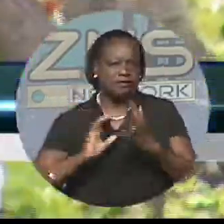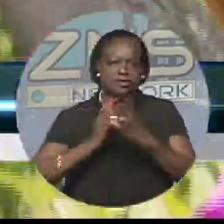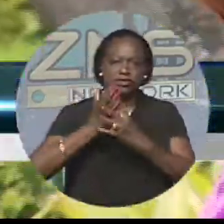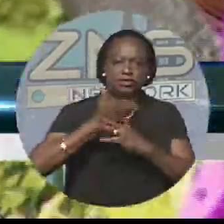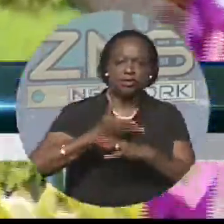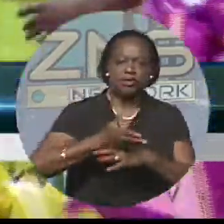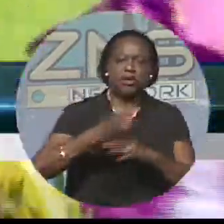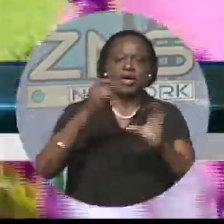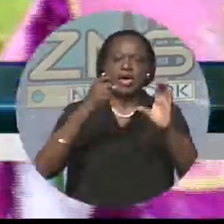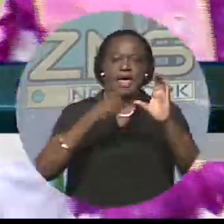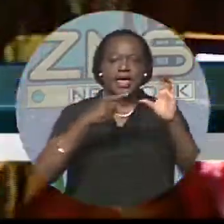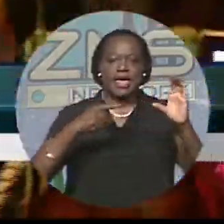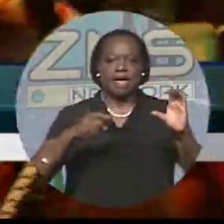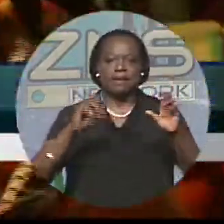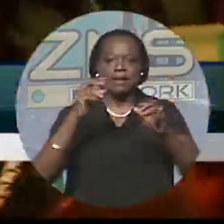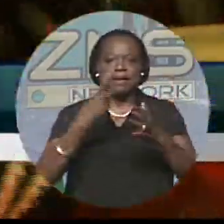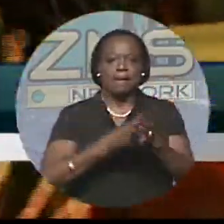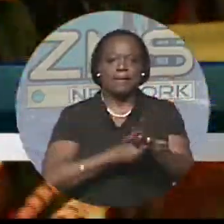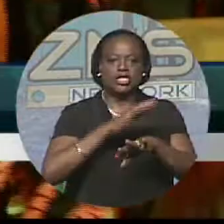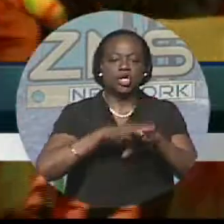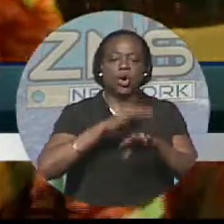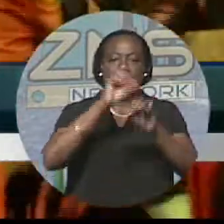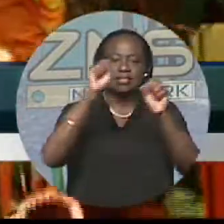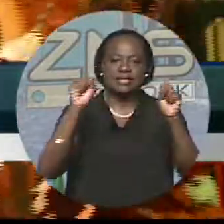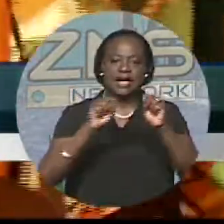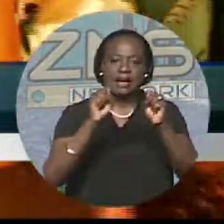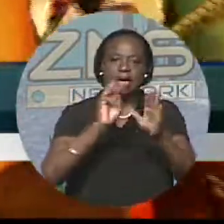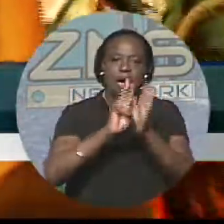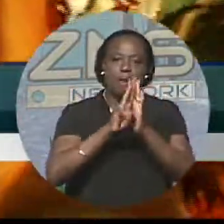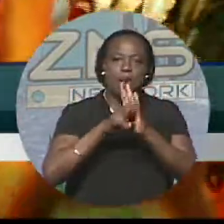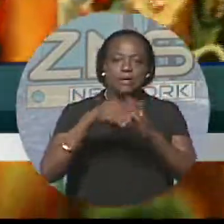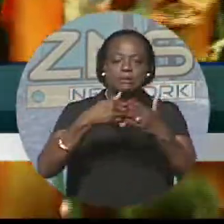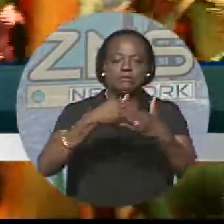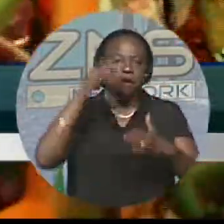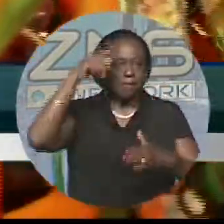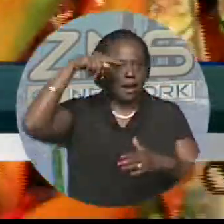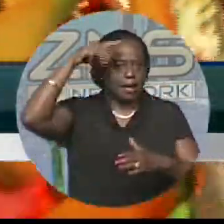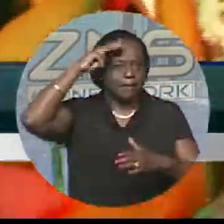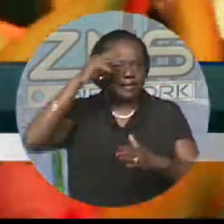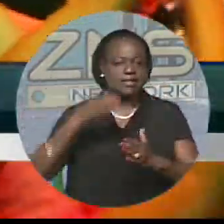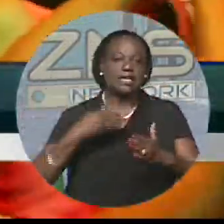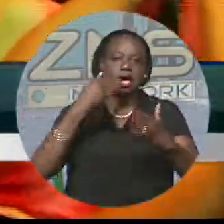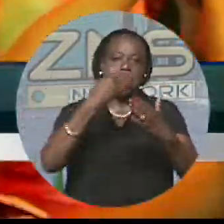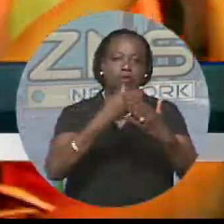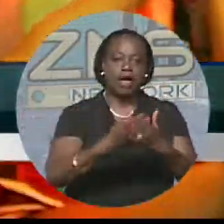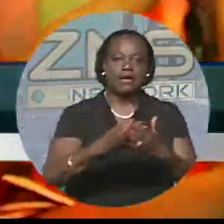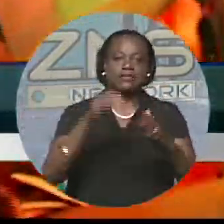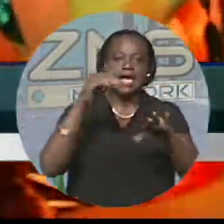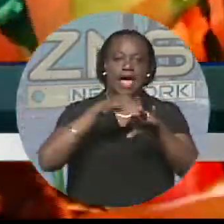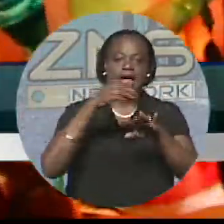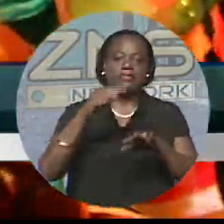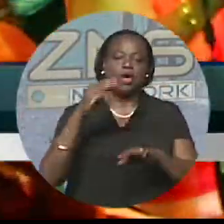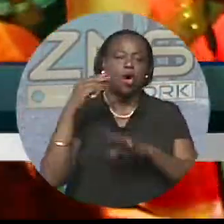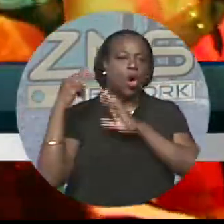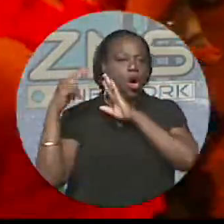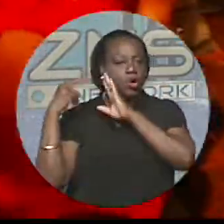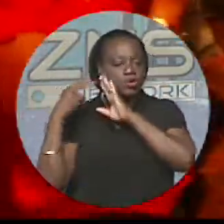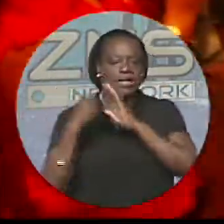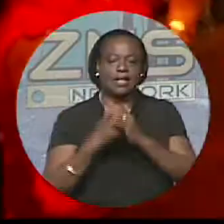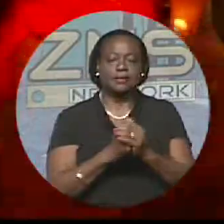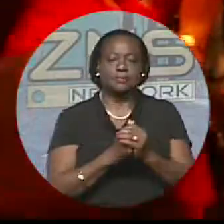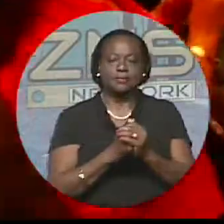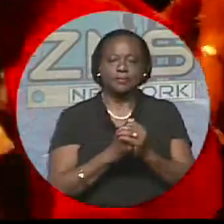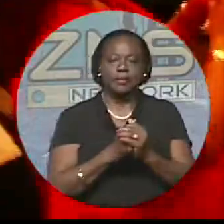Beach Saturday, just moments before Prime Minister Perry Christie arrived at Melia Nassau Beach Resort to view the Bahamas Carnival